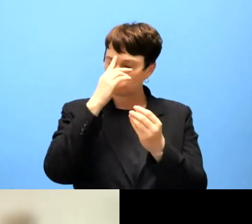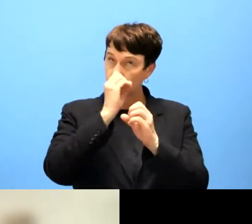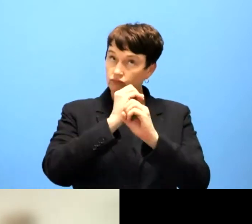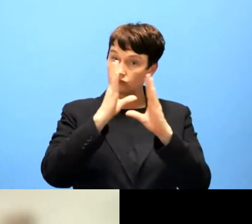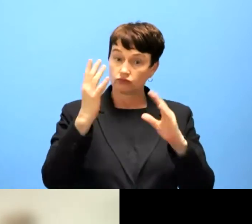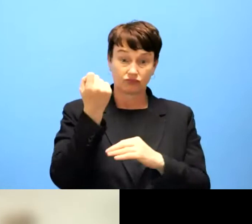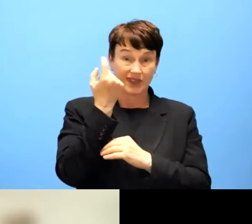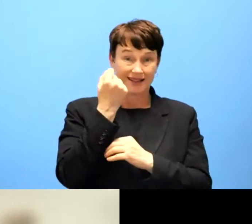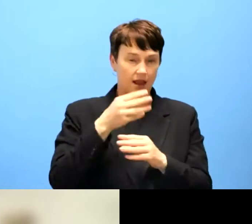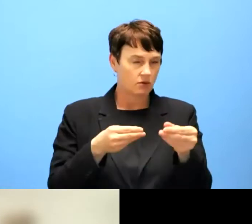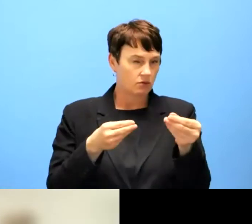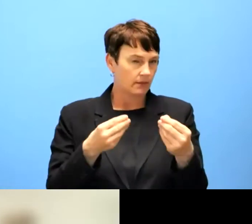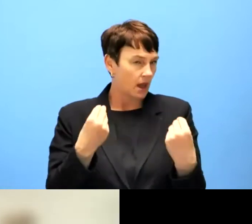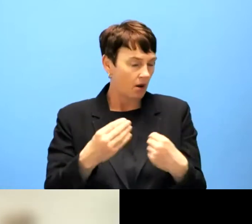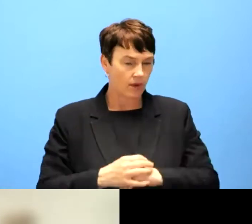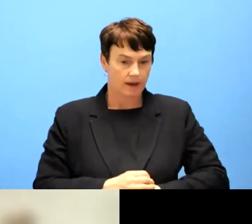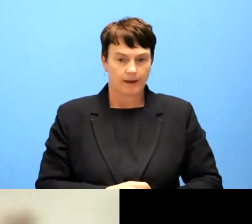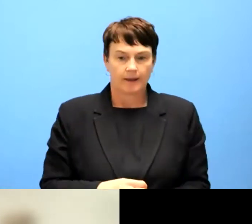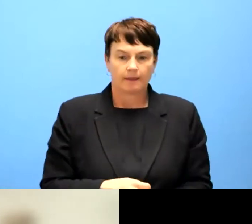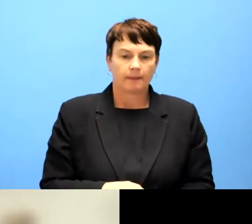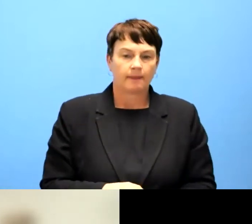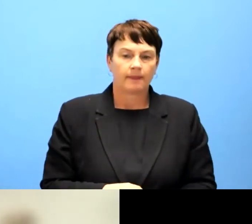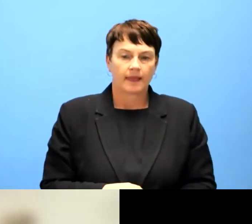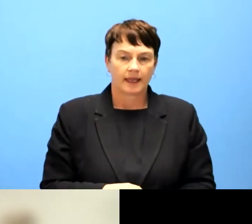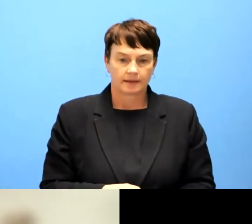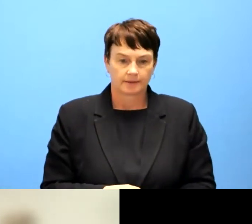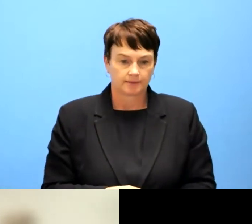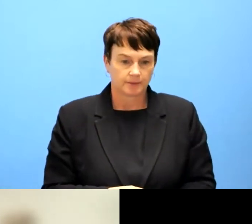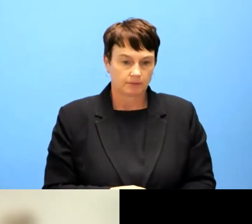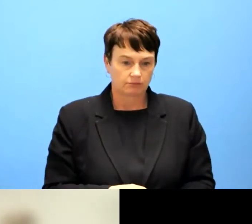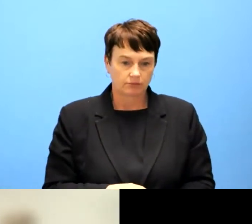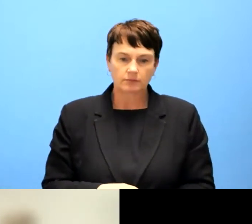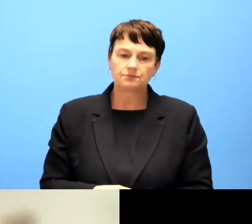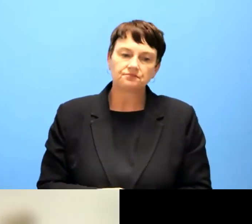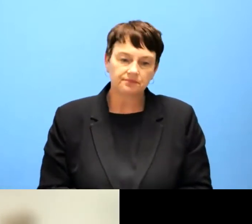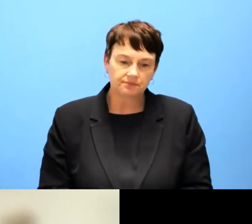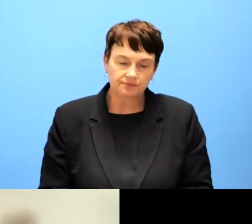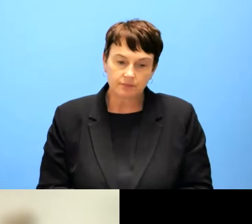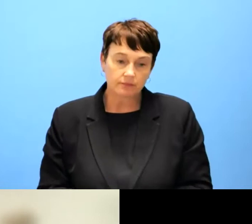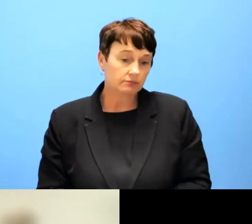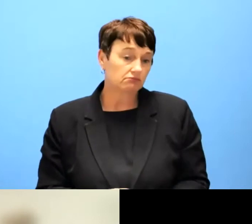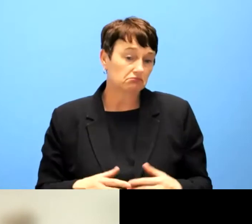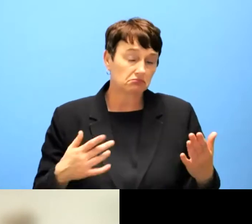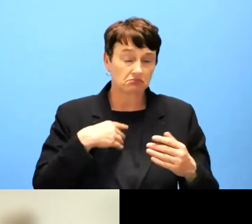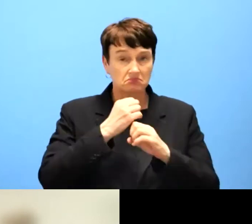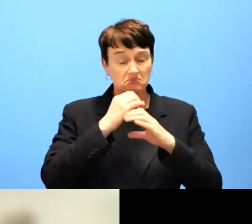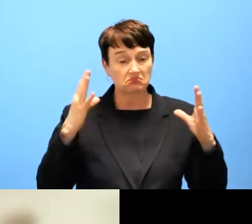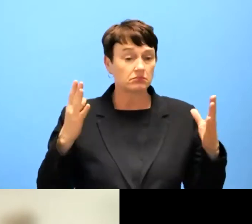depends on the targeted audience. I mean, if you are looking for targeting the auditor,